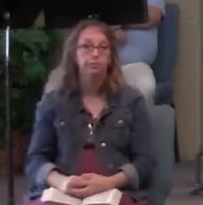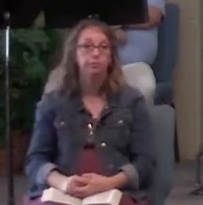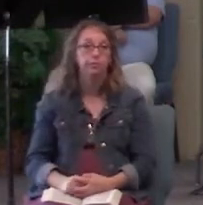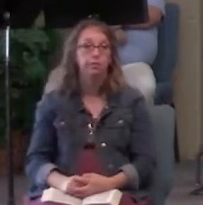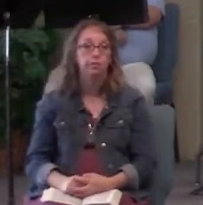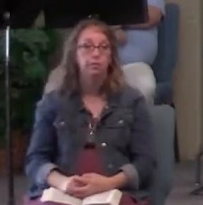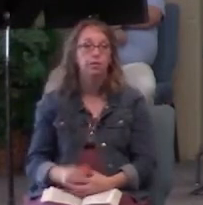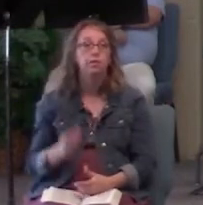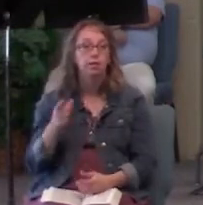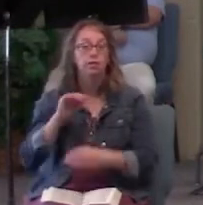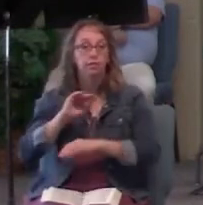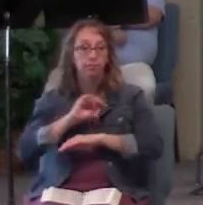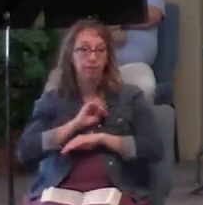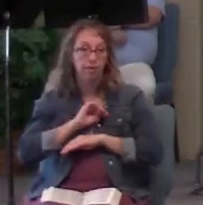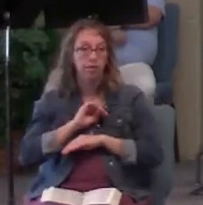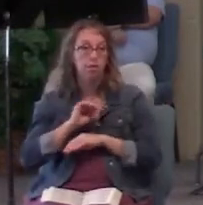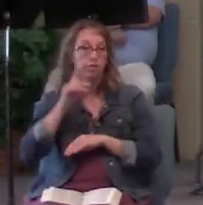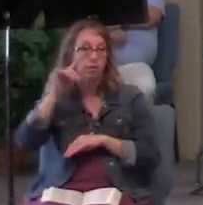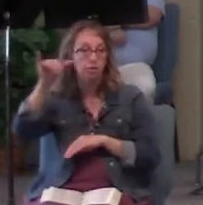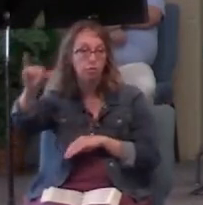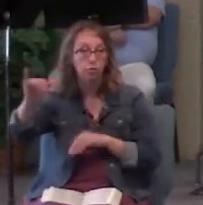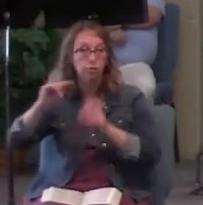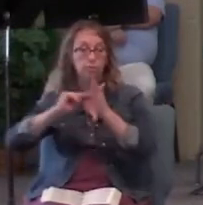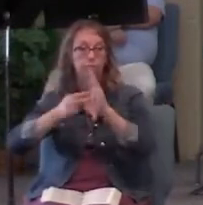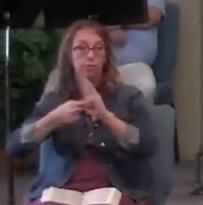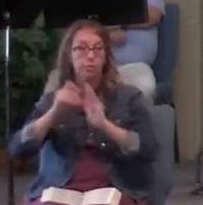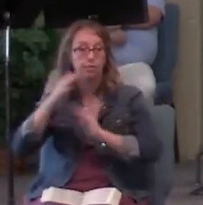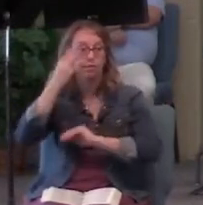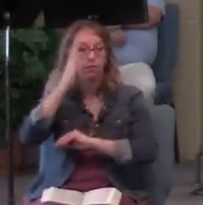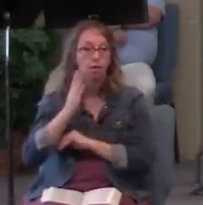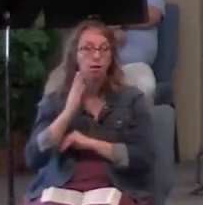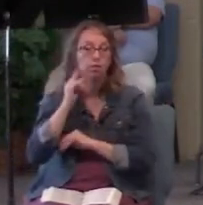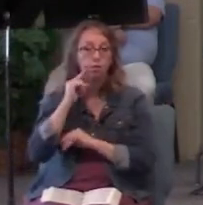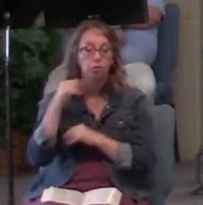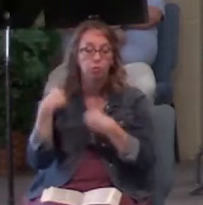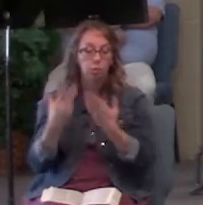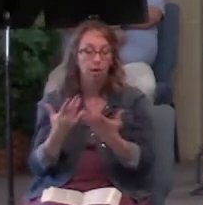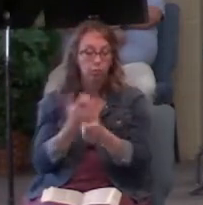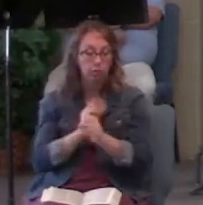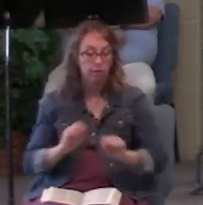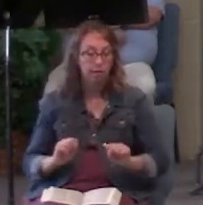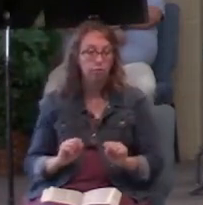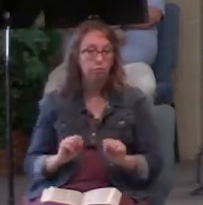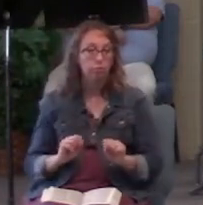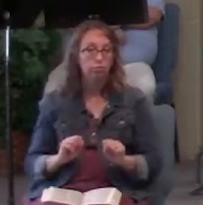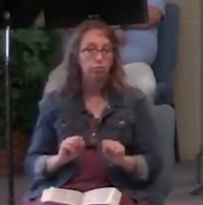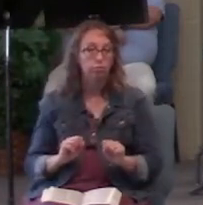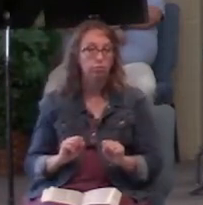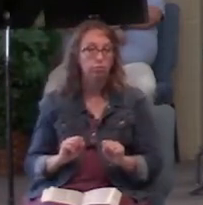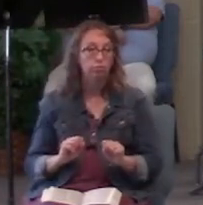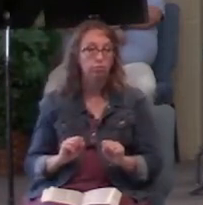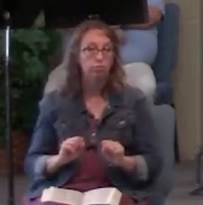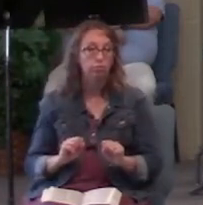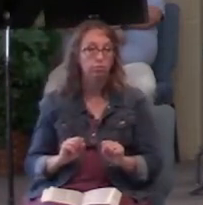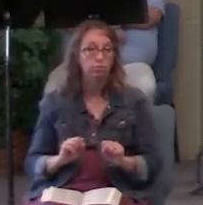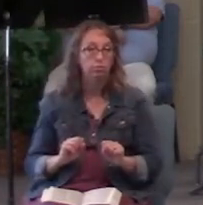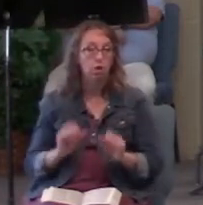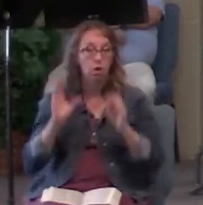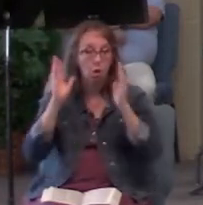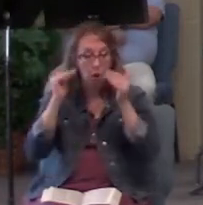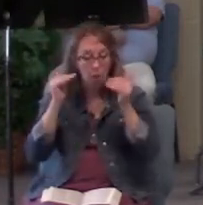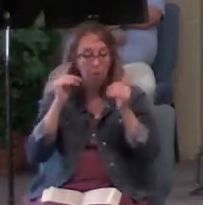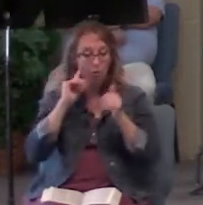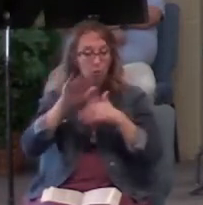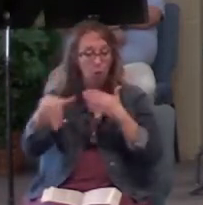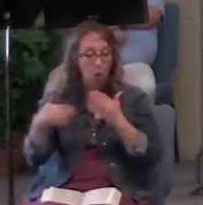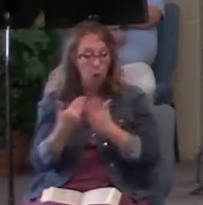That he fulfilled the eternal purpose of God to bring redemption, to bring salvation, to bring hope to